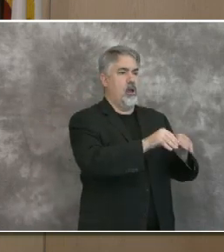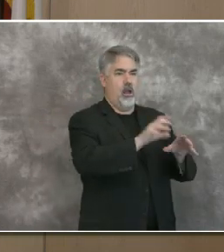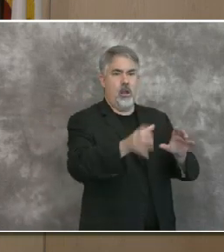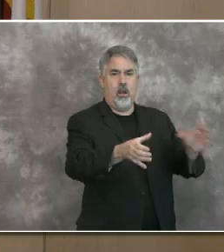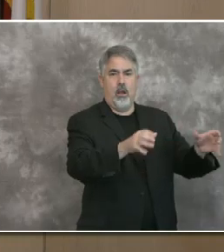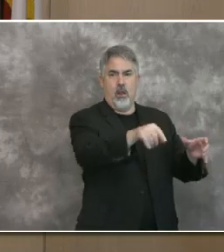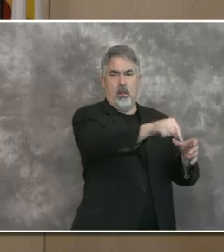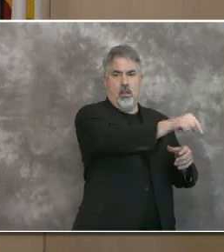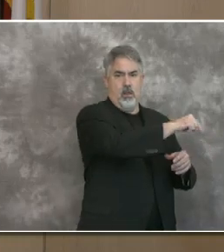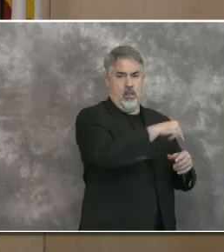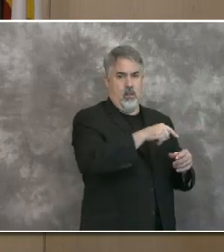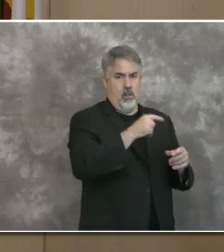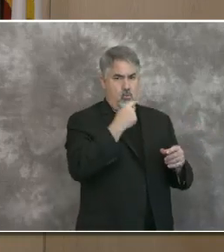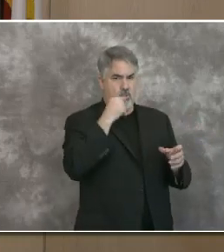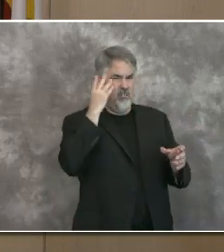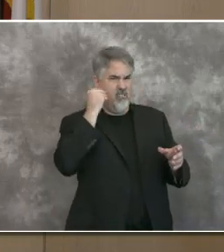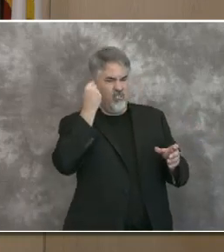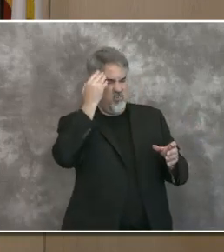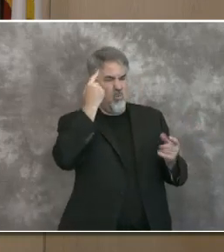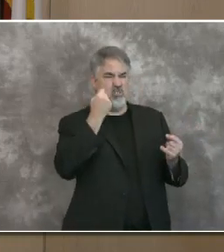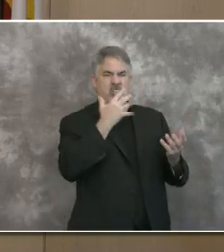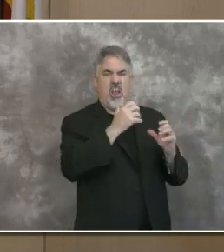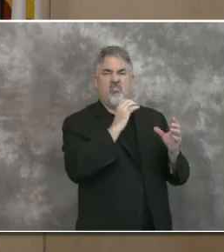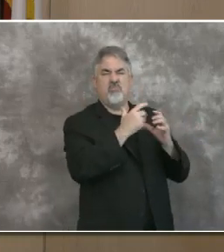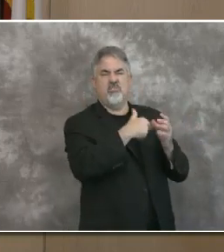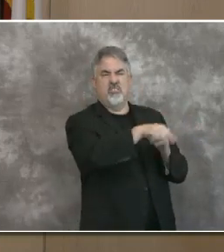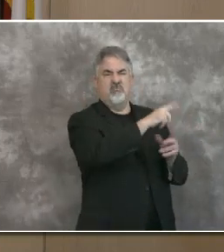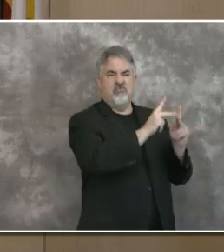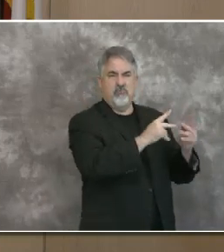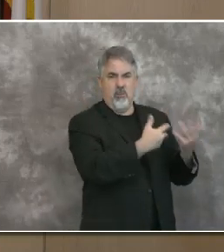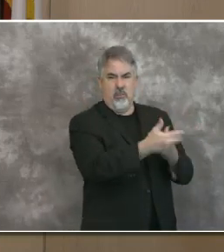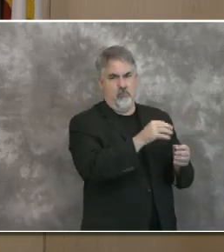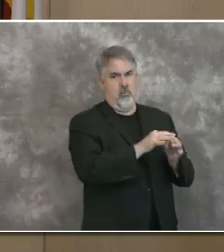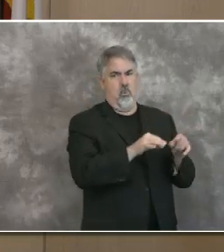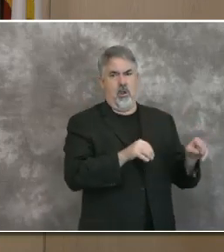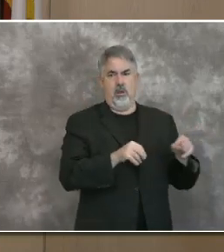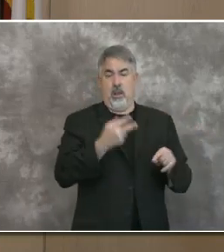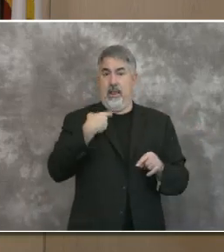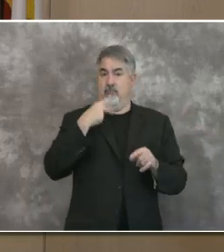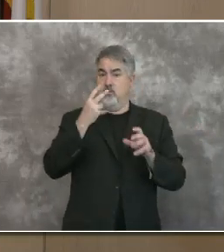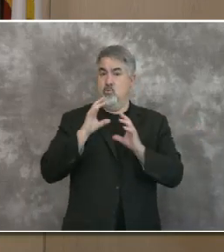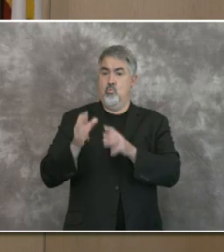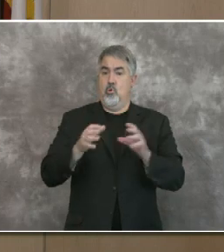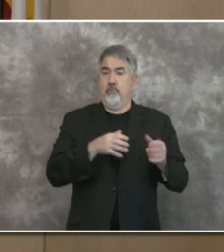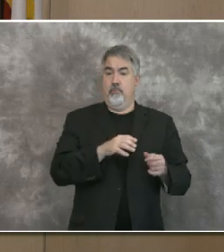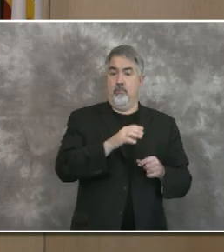our case investigators and our contact investigators or contact tracers.